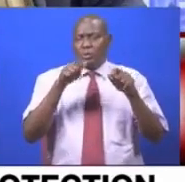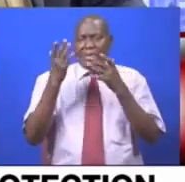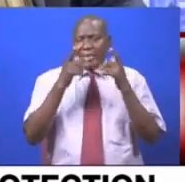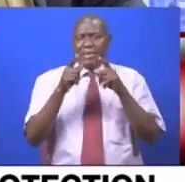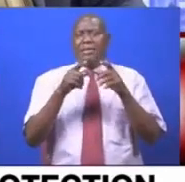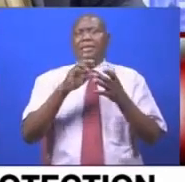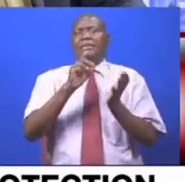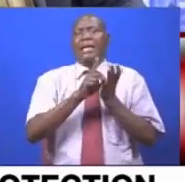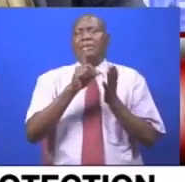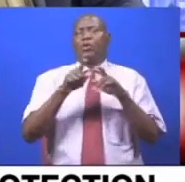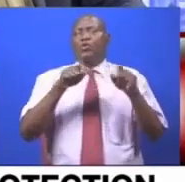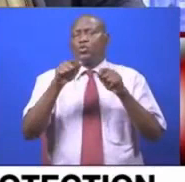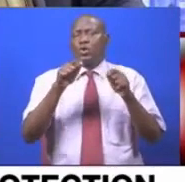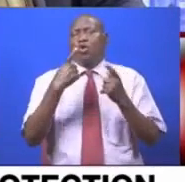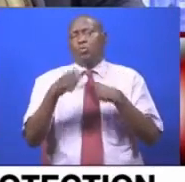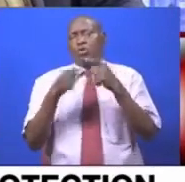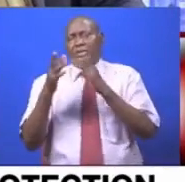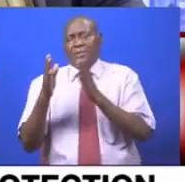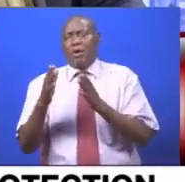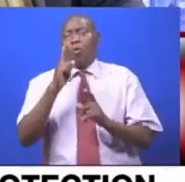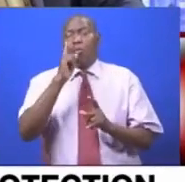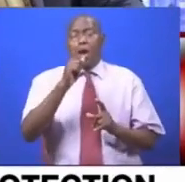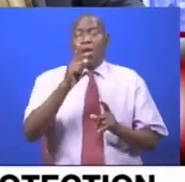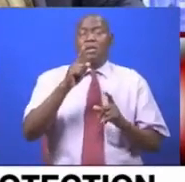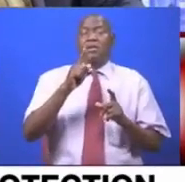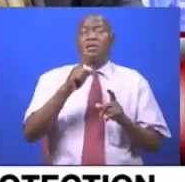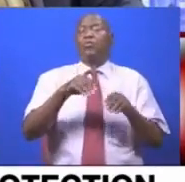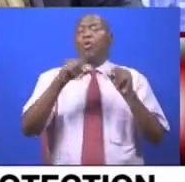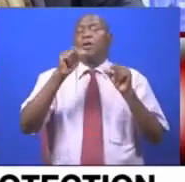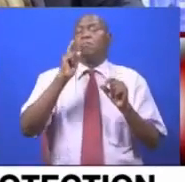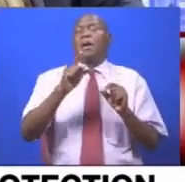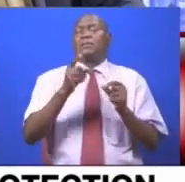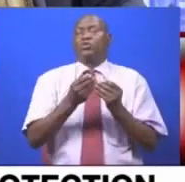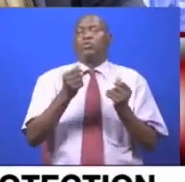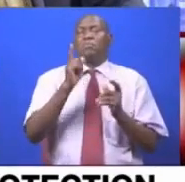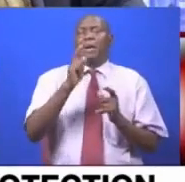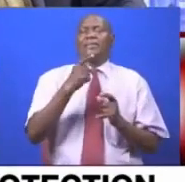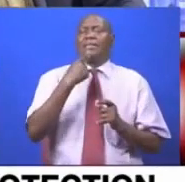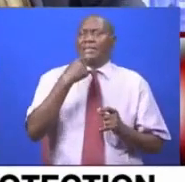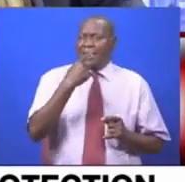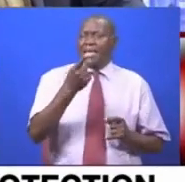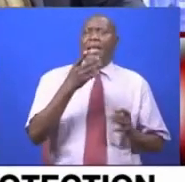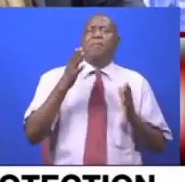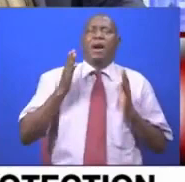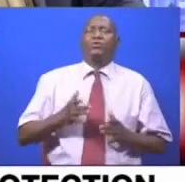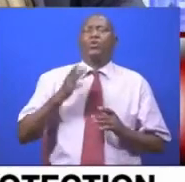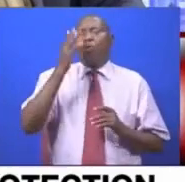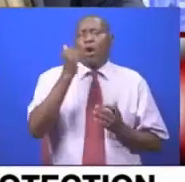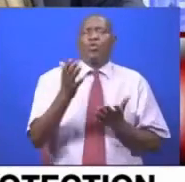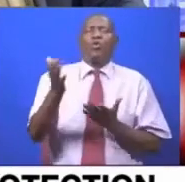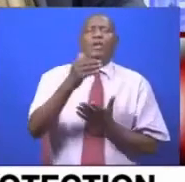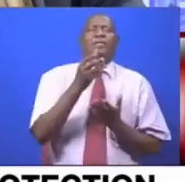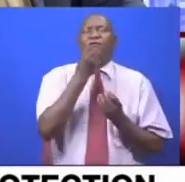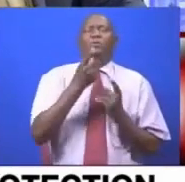processor, one of the requirements and which you must meet is that you must tell a data subject why you are collecting that